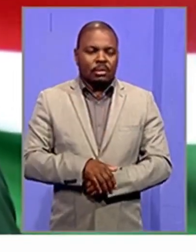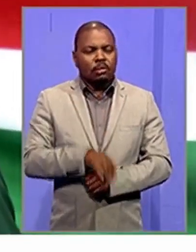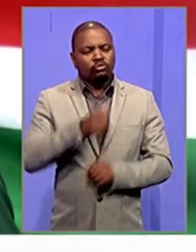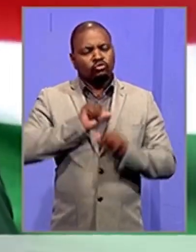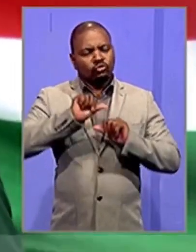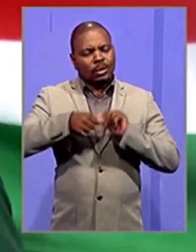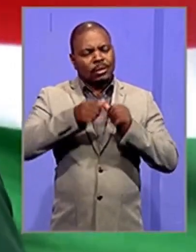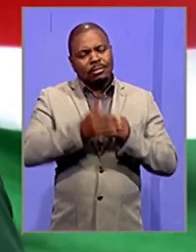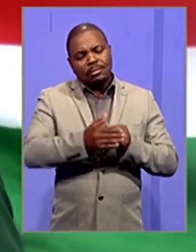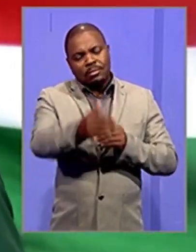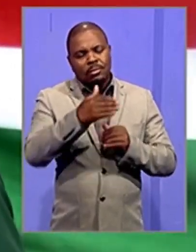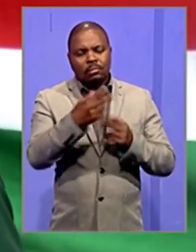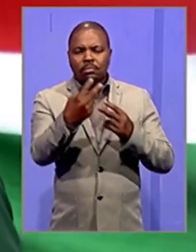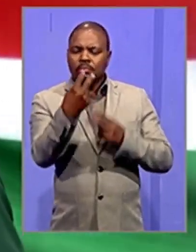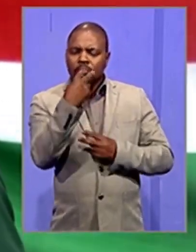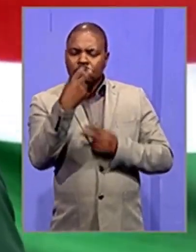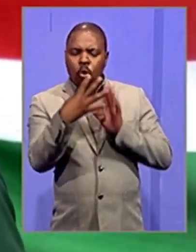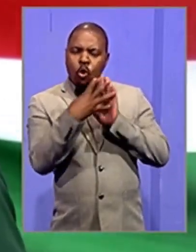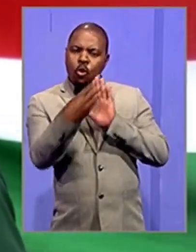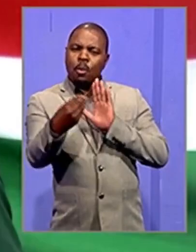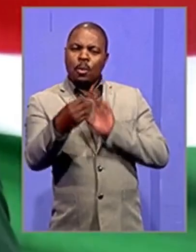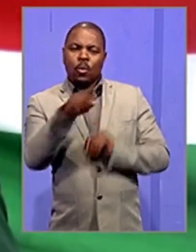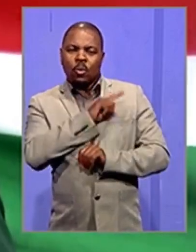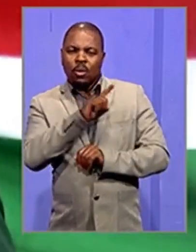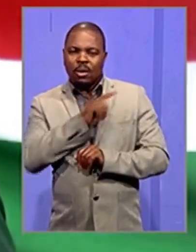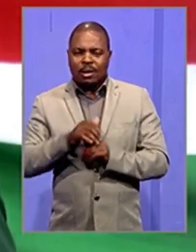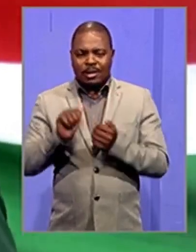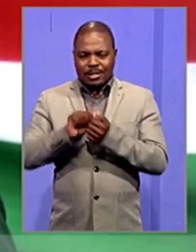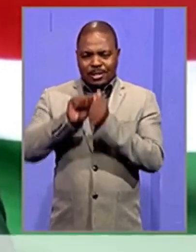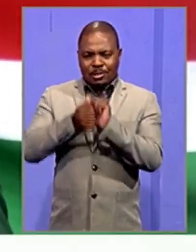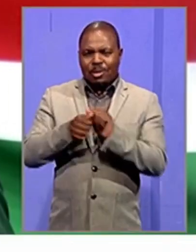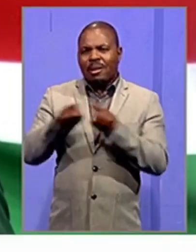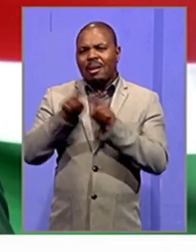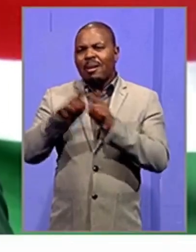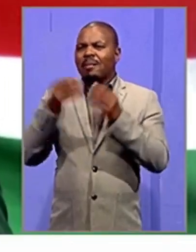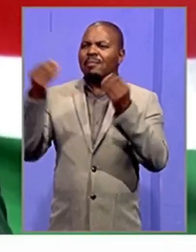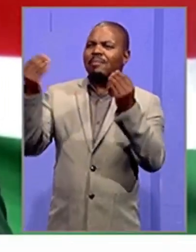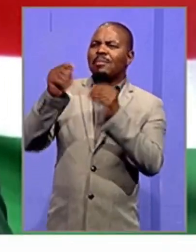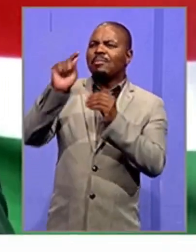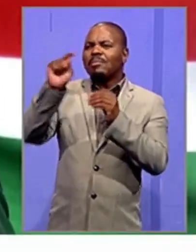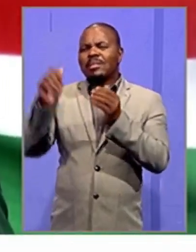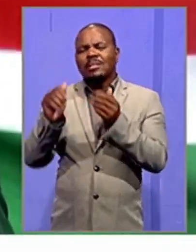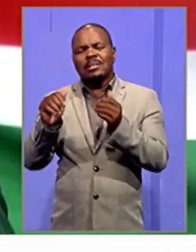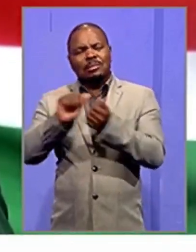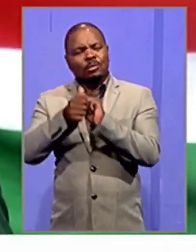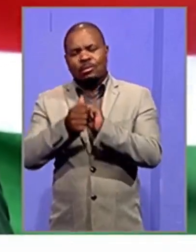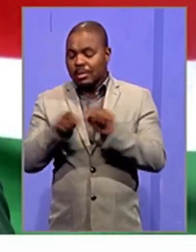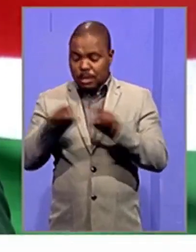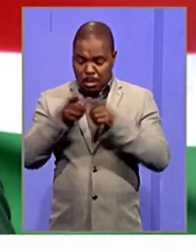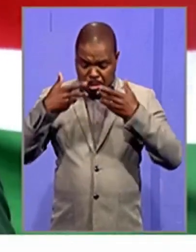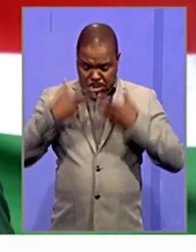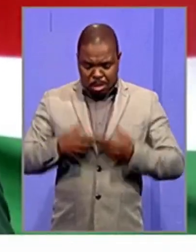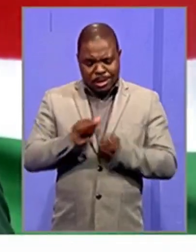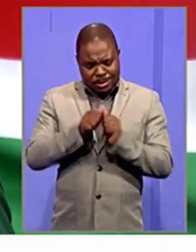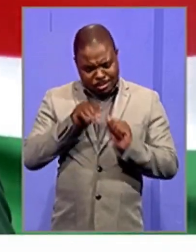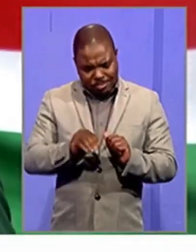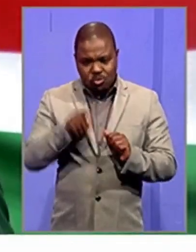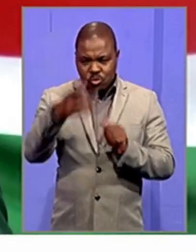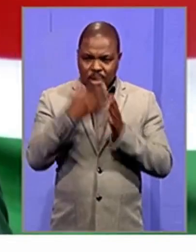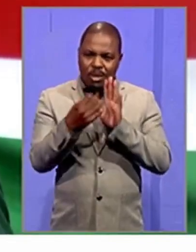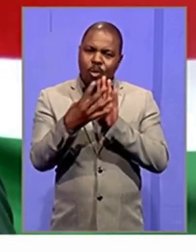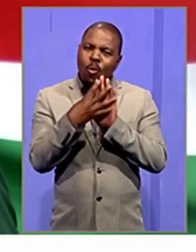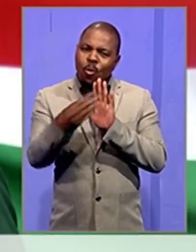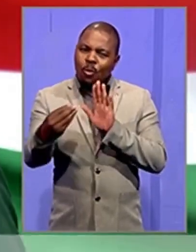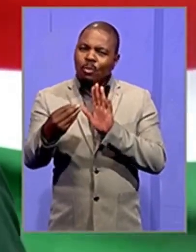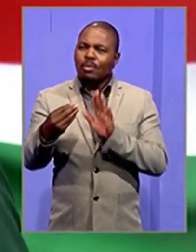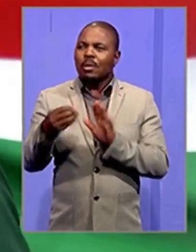ho tswa ho nna. Ha se hore ha o etsa sports ke sane fela tse tsibuang di le hodimo. Le ntwe ke etsang banka le bona banka